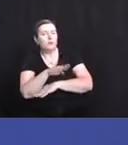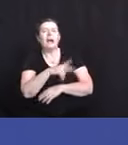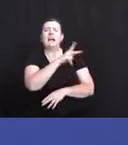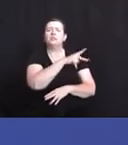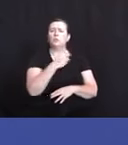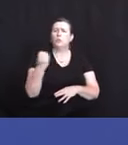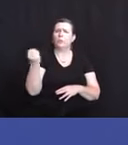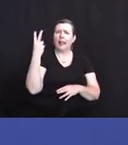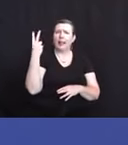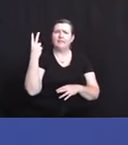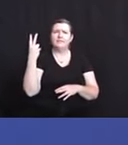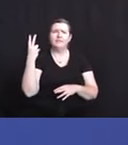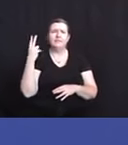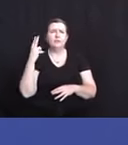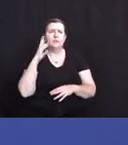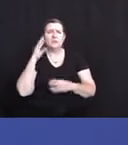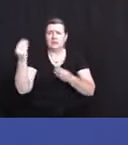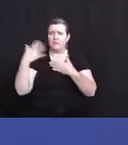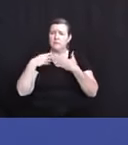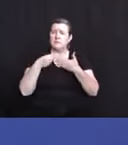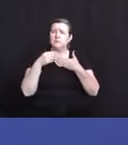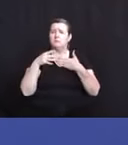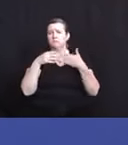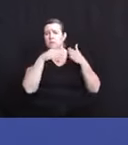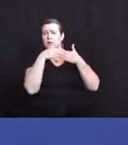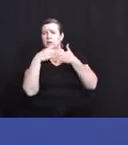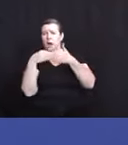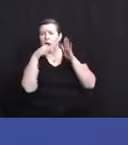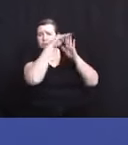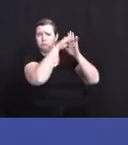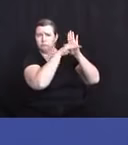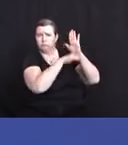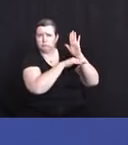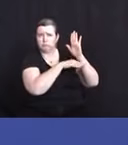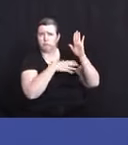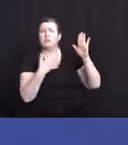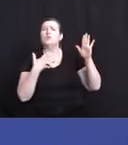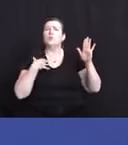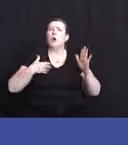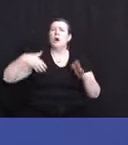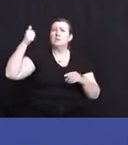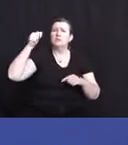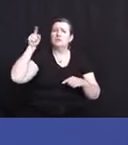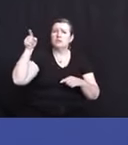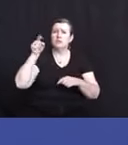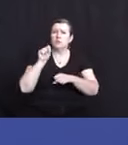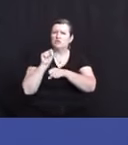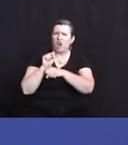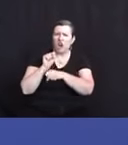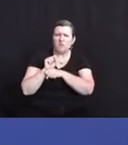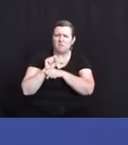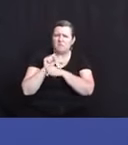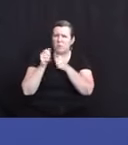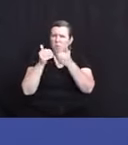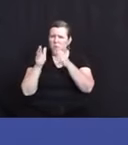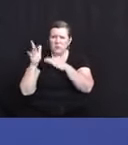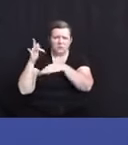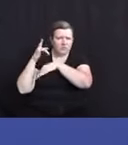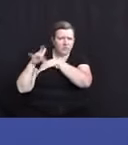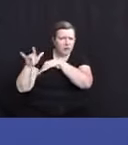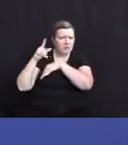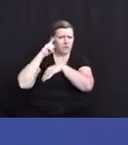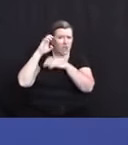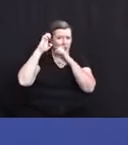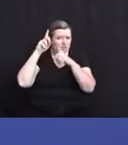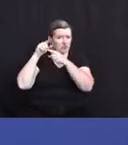give us a status report on Educator Commissioner job and Commissioner Repollet's successor? When is that going to be decided and announced, even on an interim